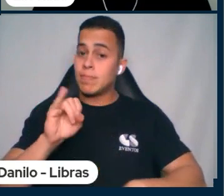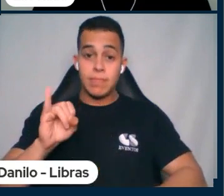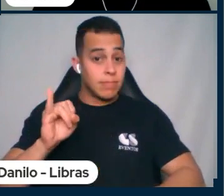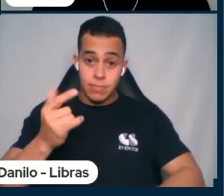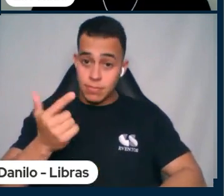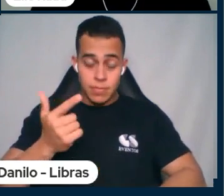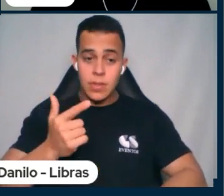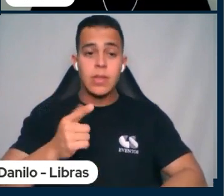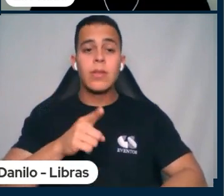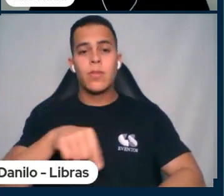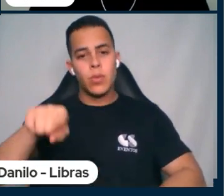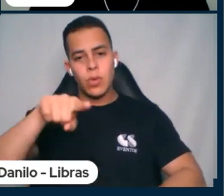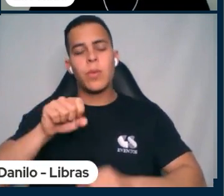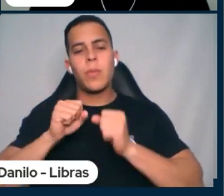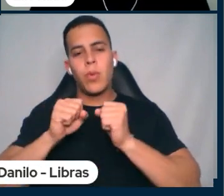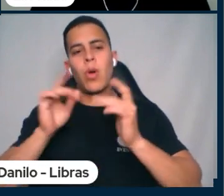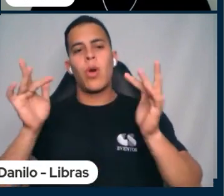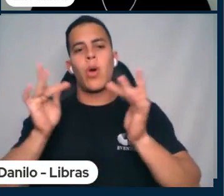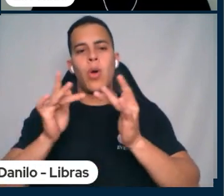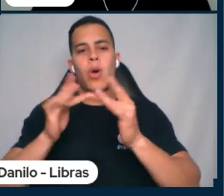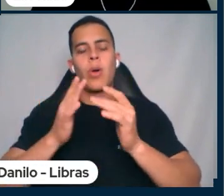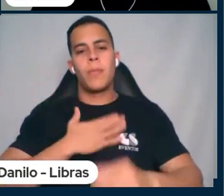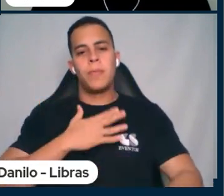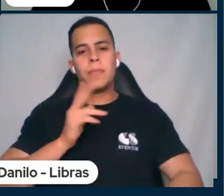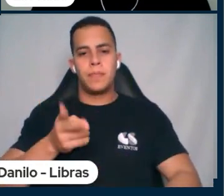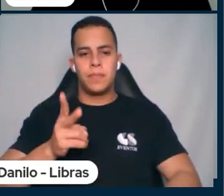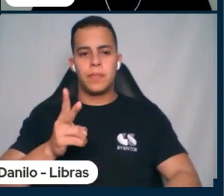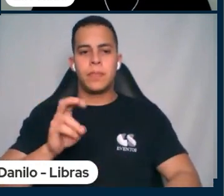this question. Otherwise, you can connect with me